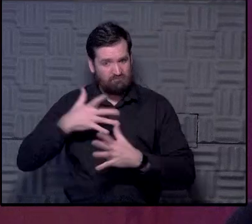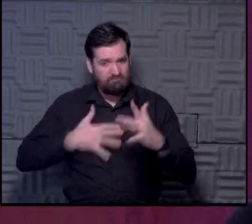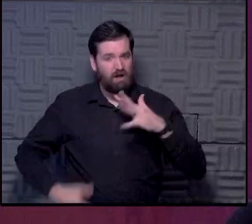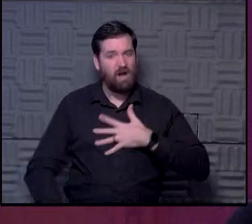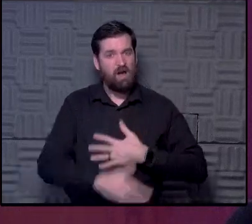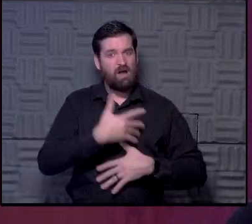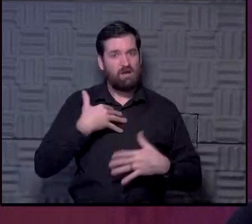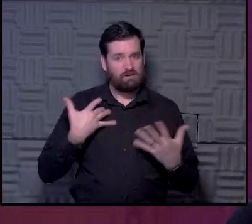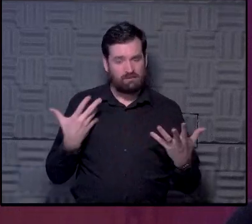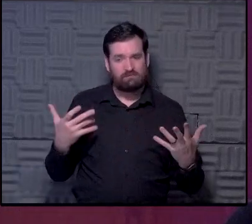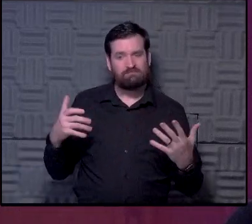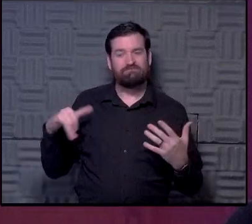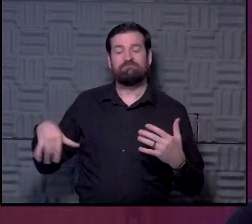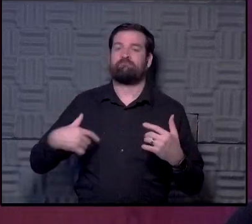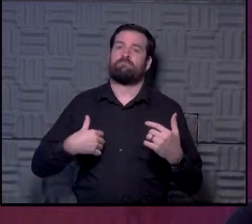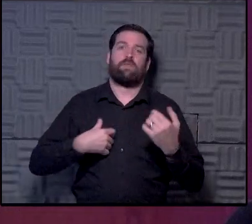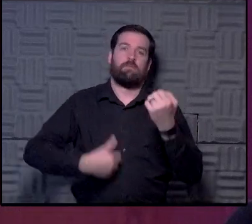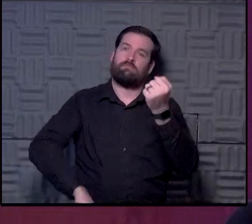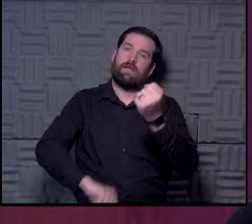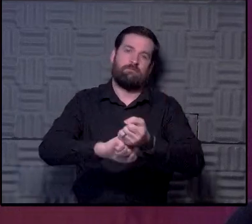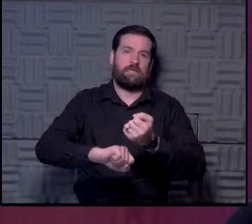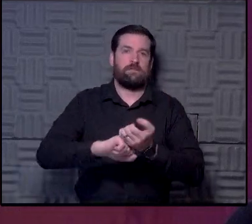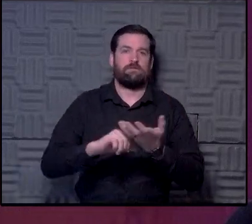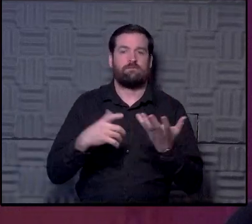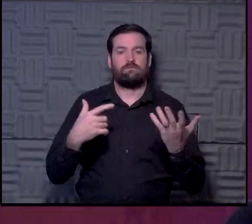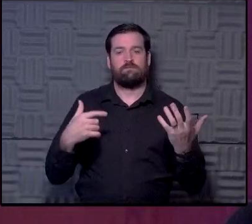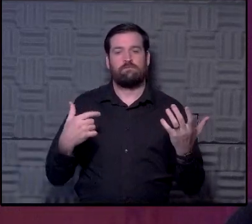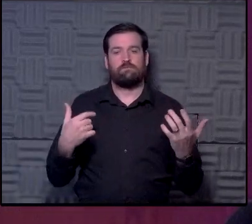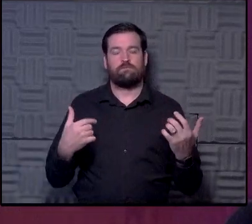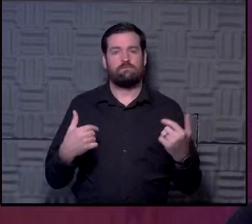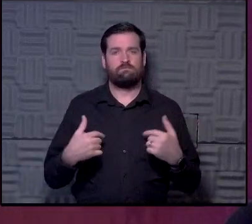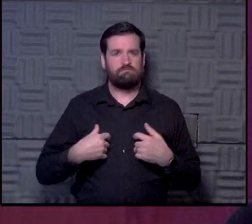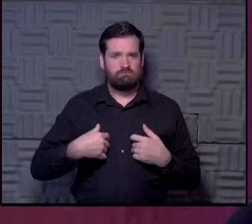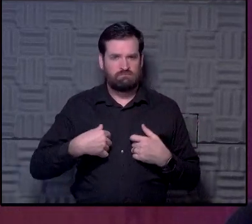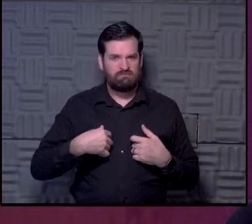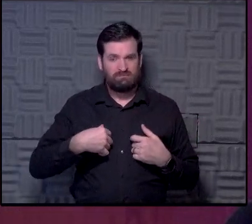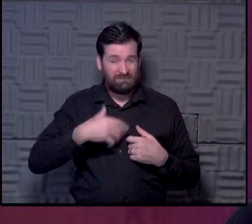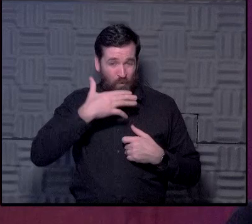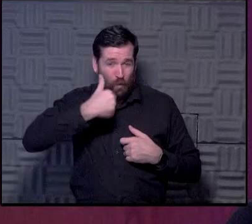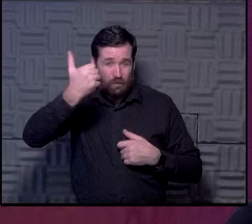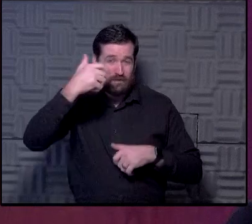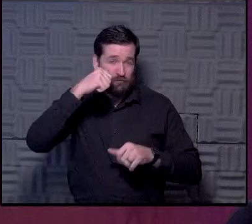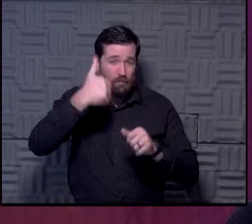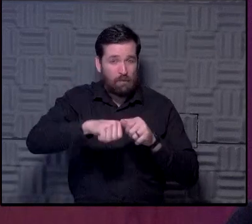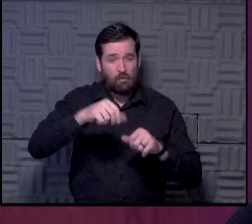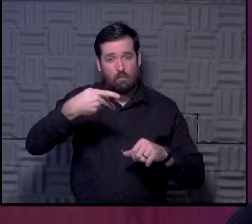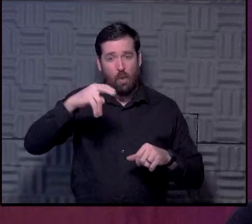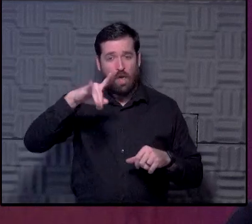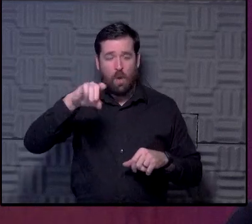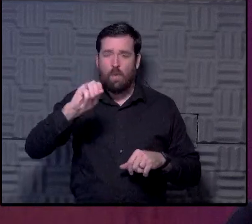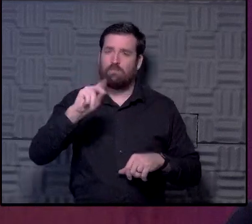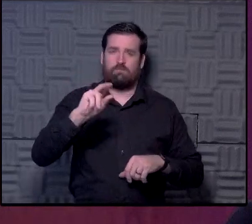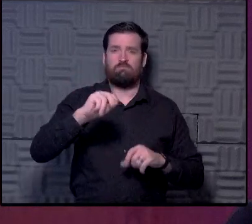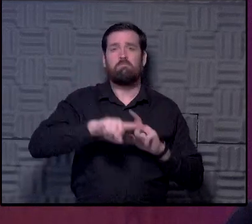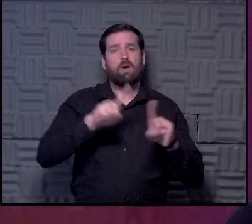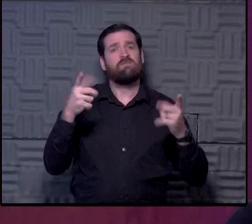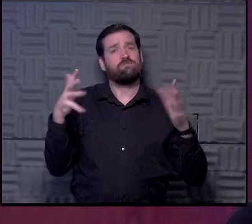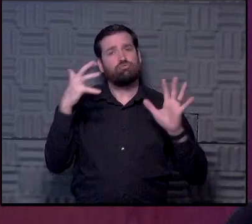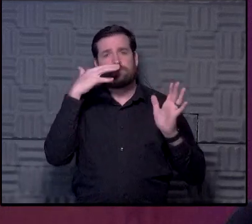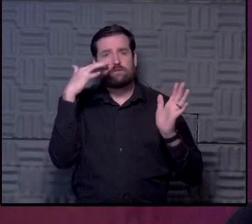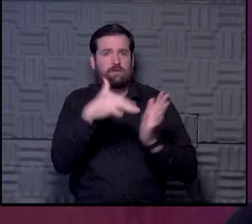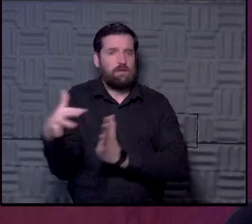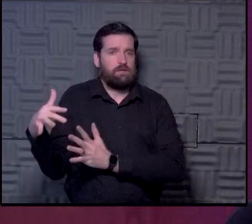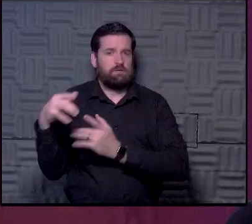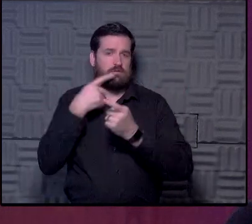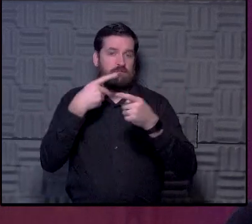body, etc. But I'm a big advocate of, I'm not old enough to remember polio per se, but studied it and the effects that vaccine